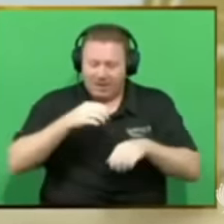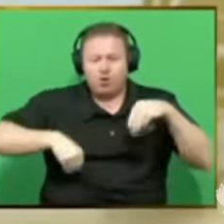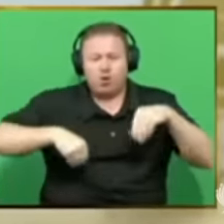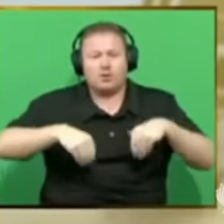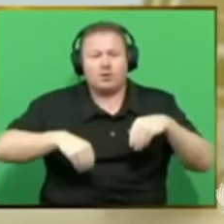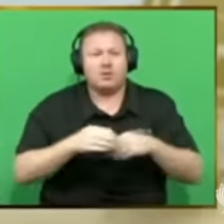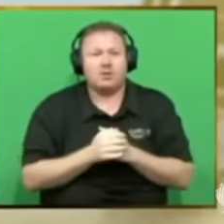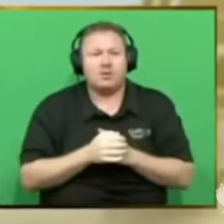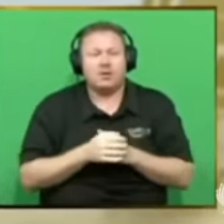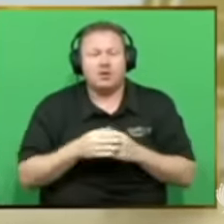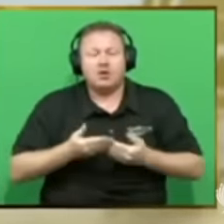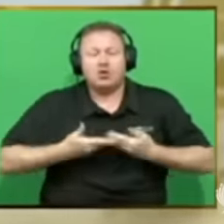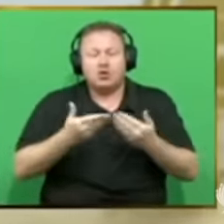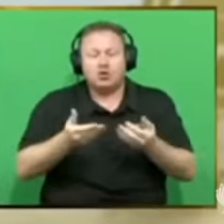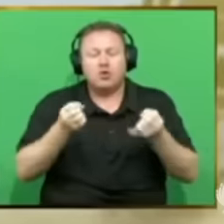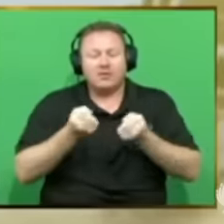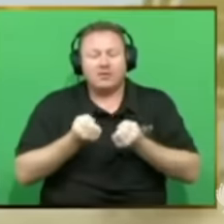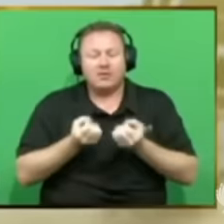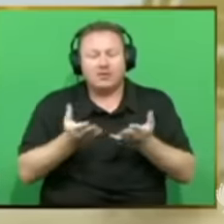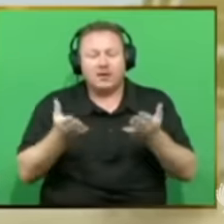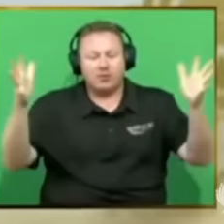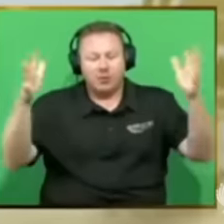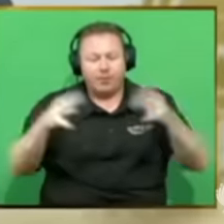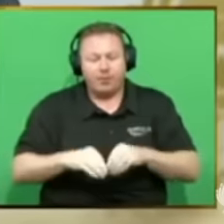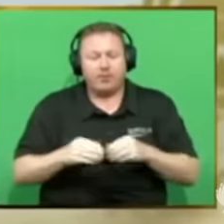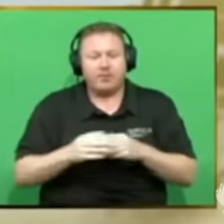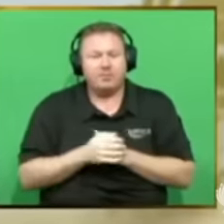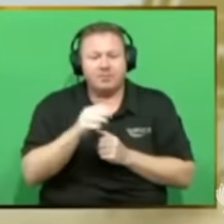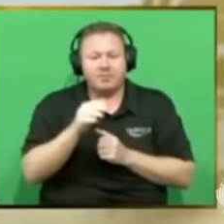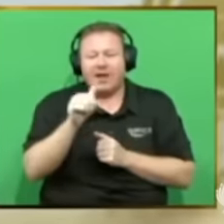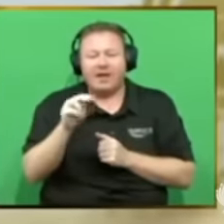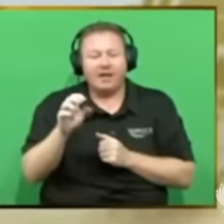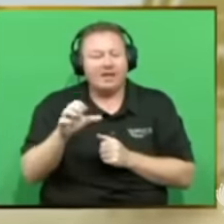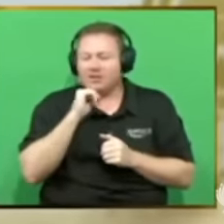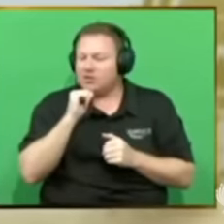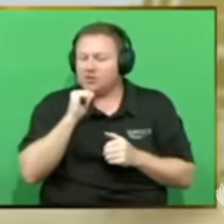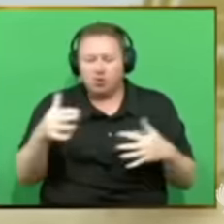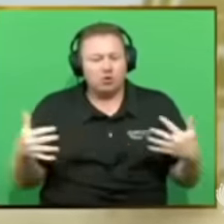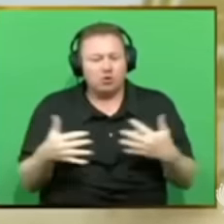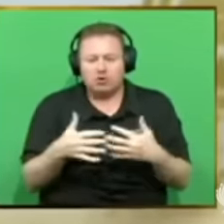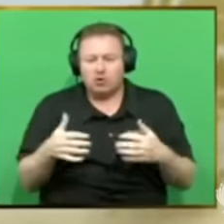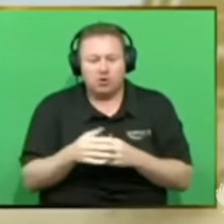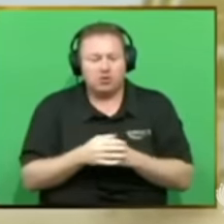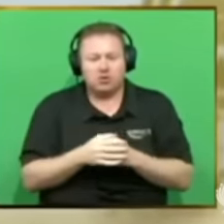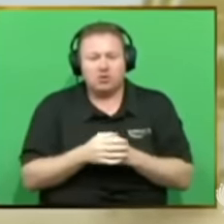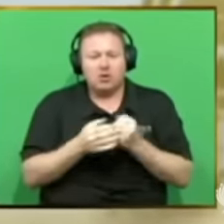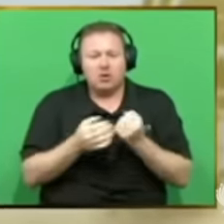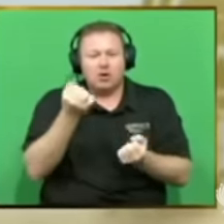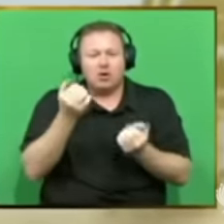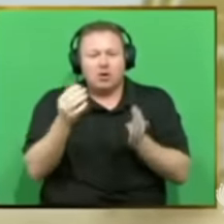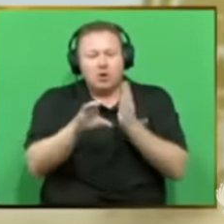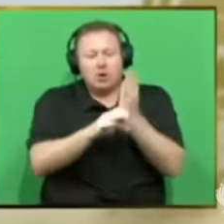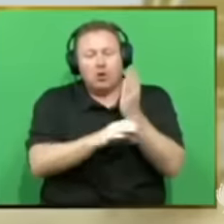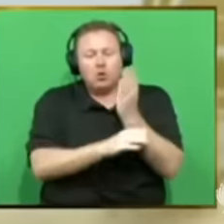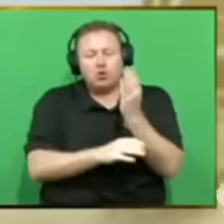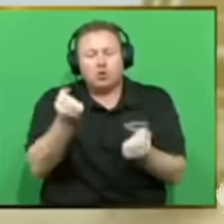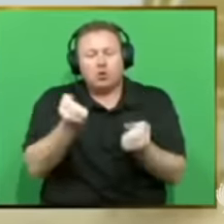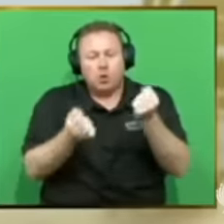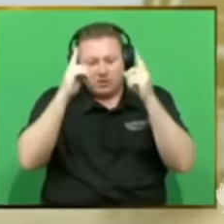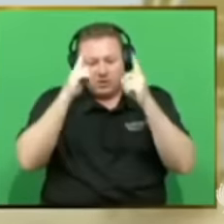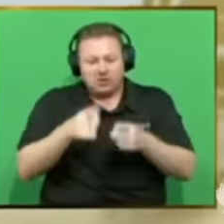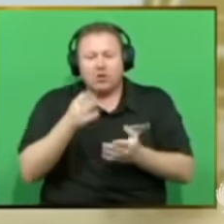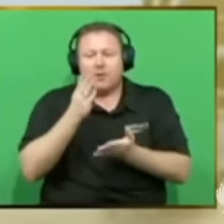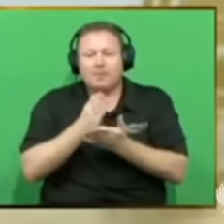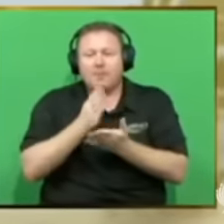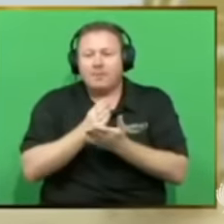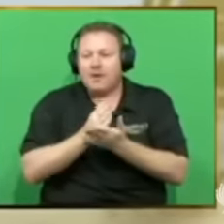an implosion in service delivery. So the ANC should not be shocked by yesterday's Constitutional Court judgment that they must hand over